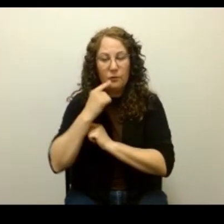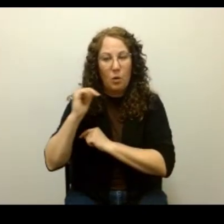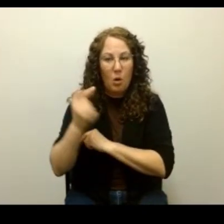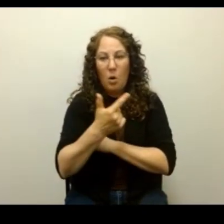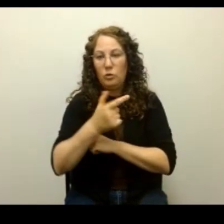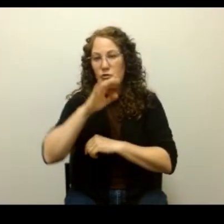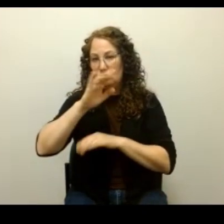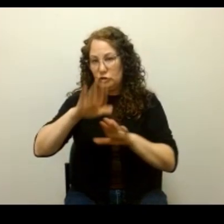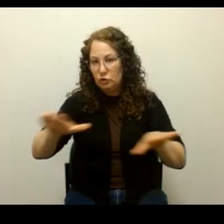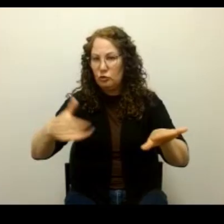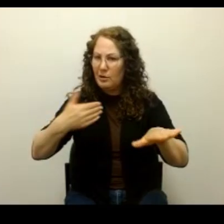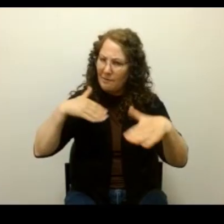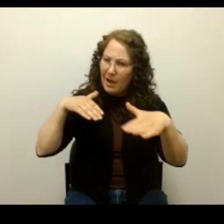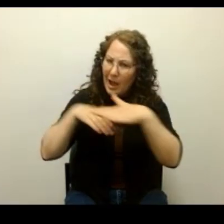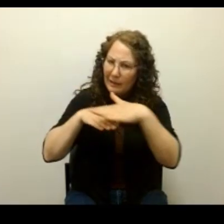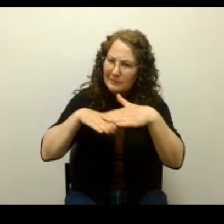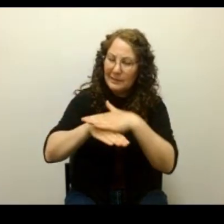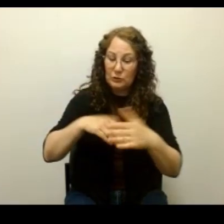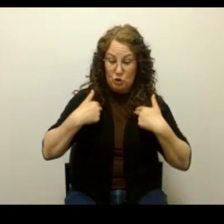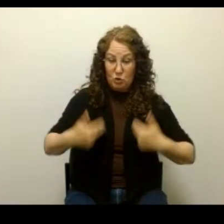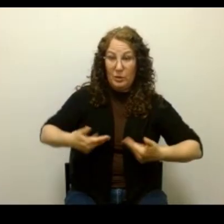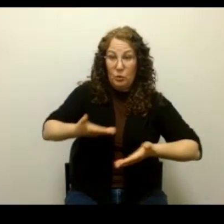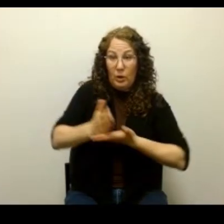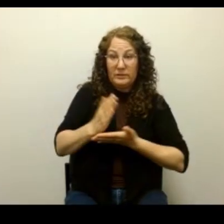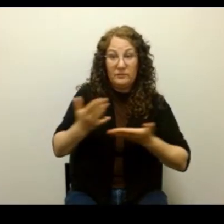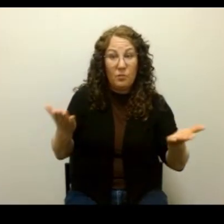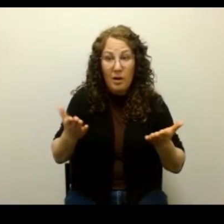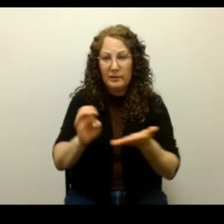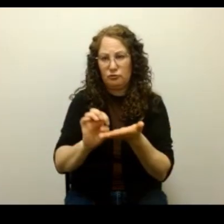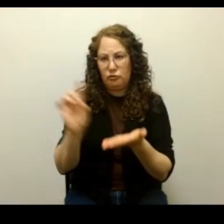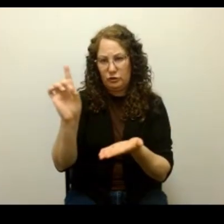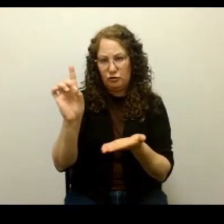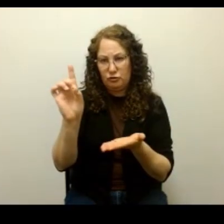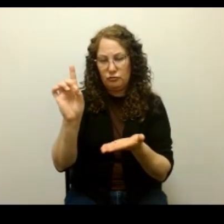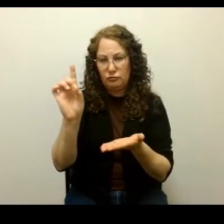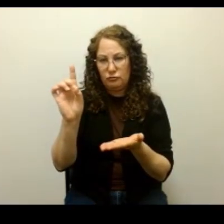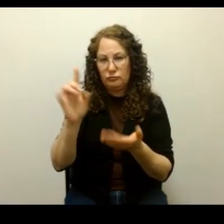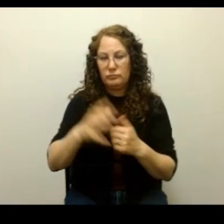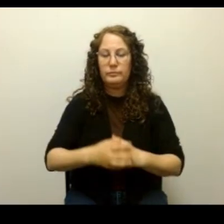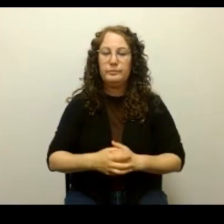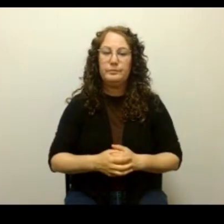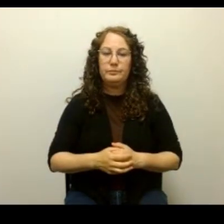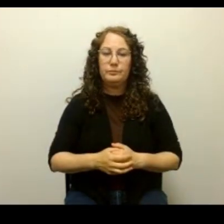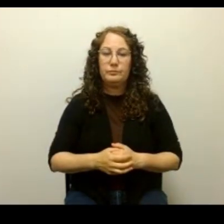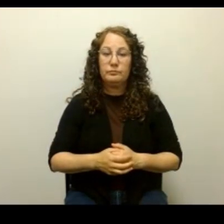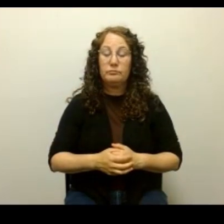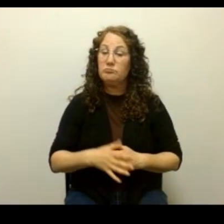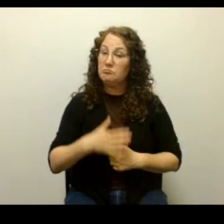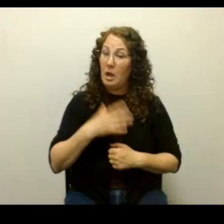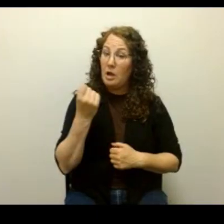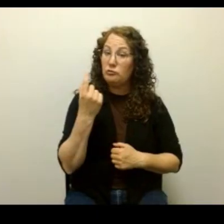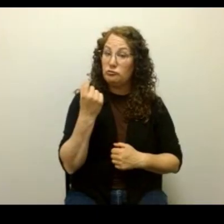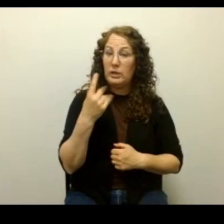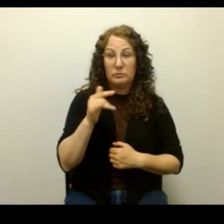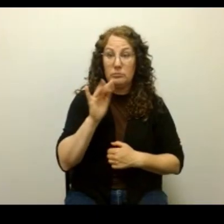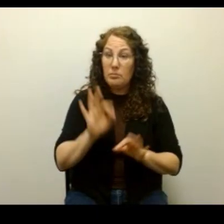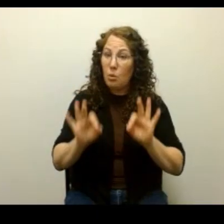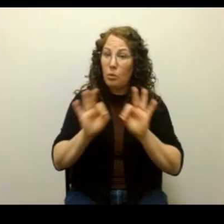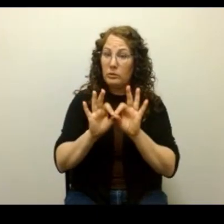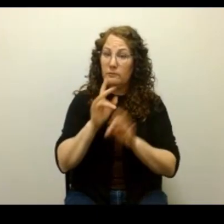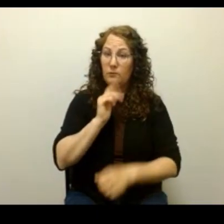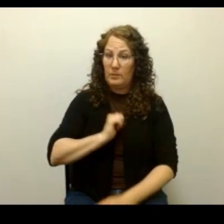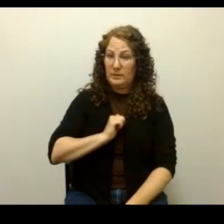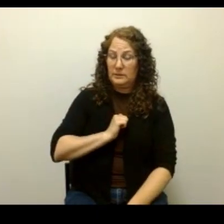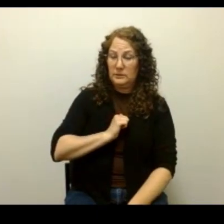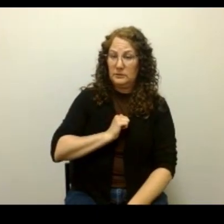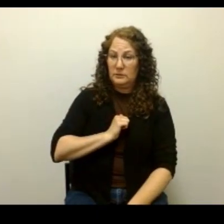to the human rights of education. This understanding is essential to me